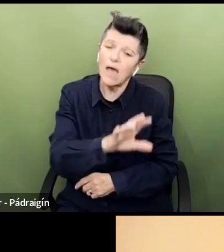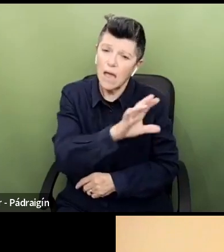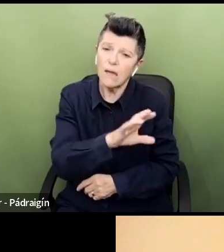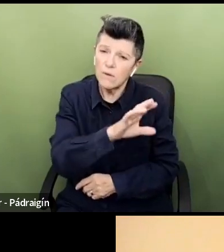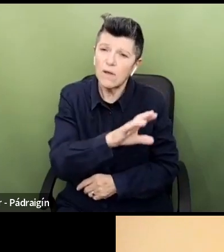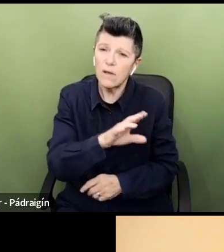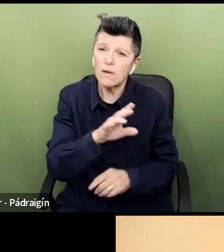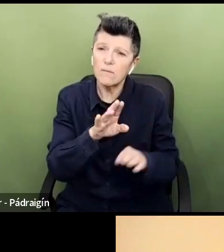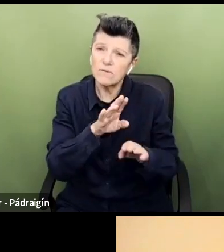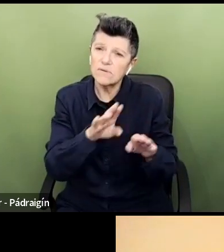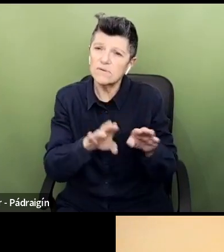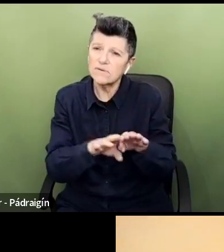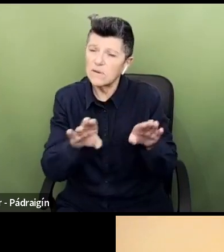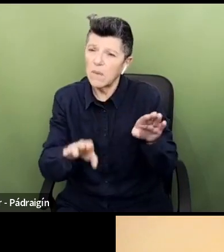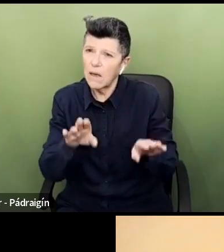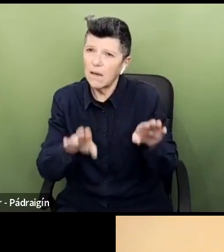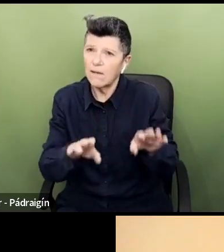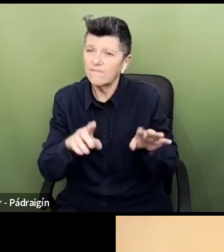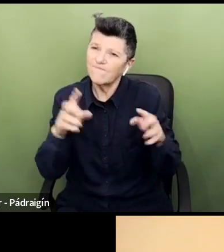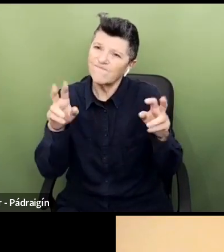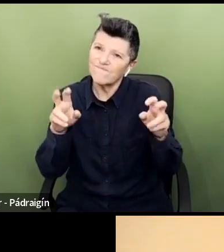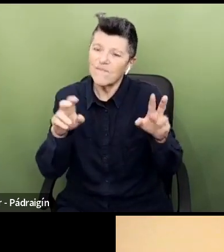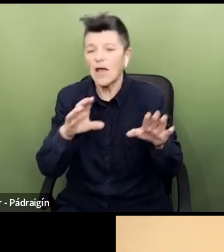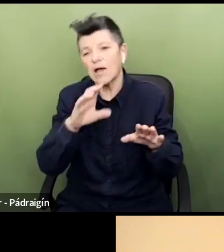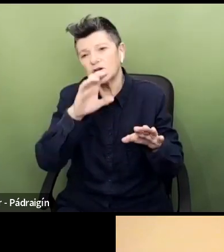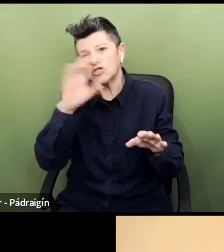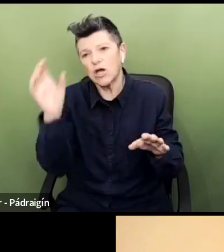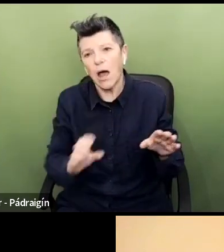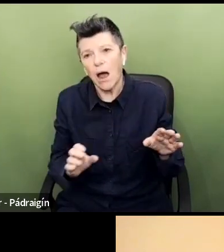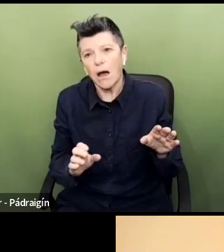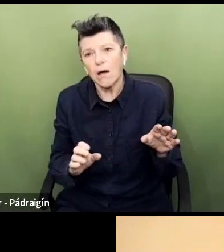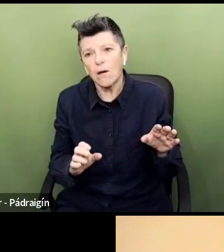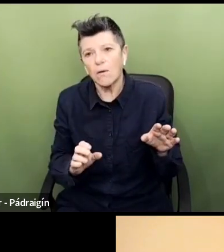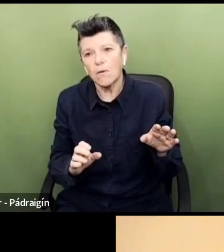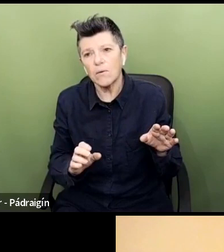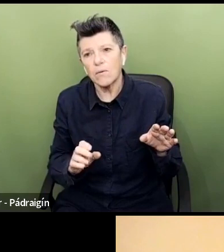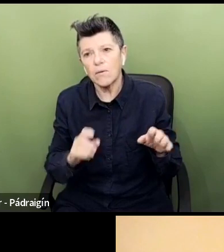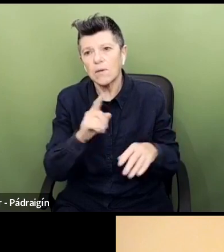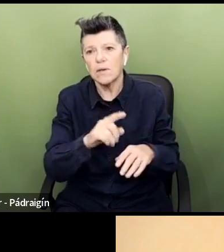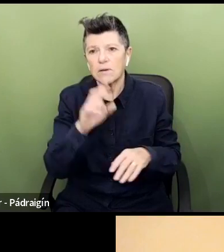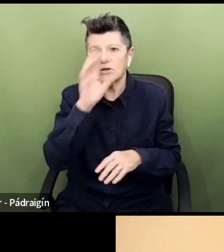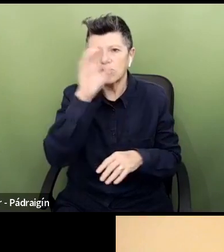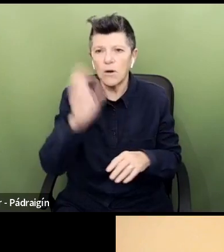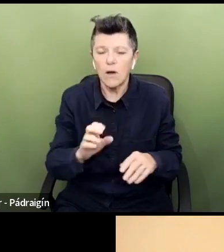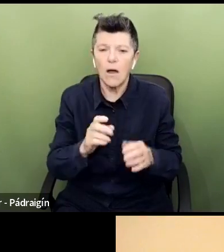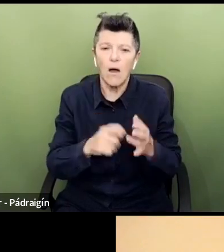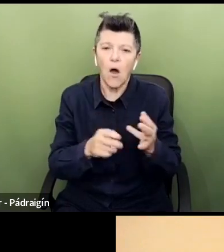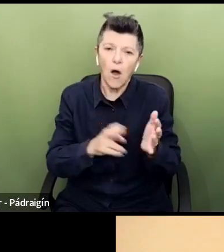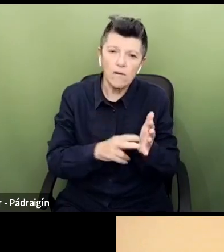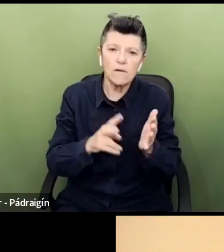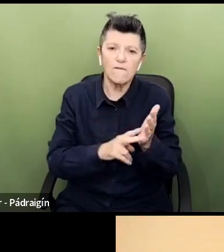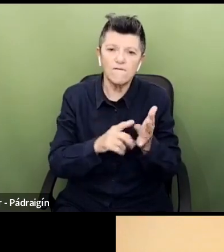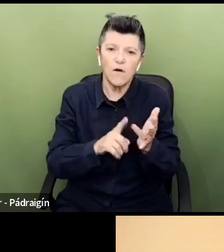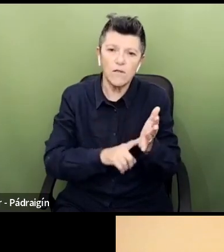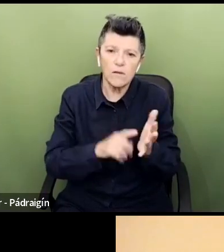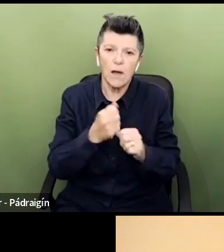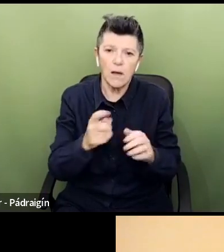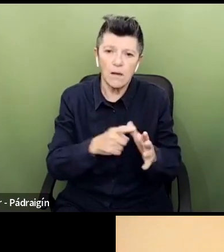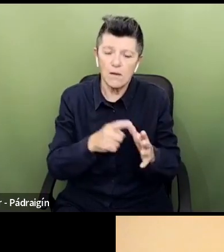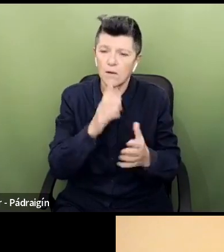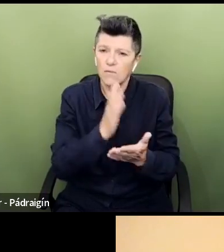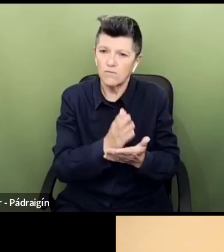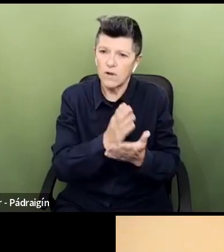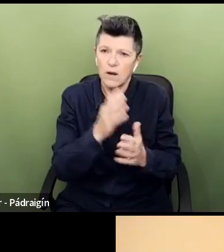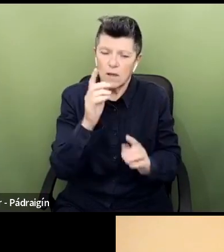likened to Chicago. It was like the Chicago on the Volga, it was called, because it was so prominent in grain trade. And